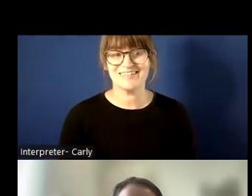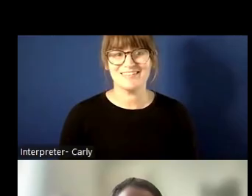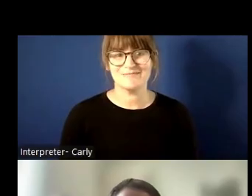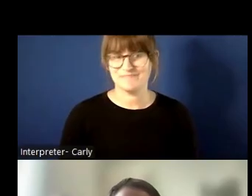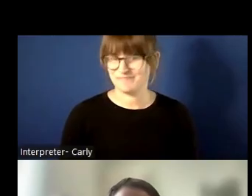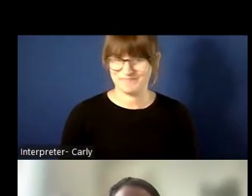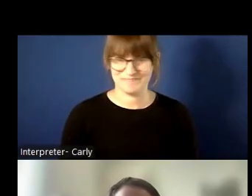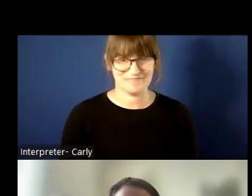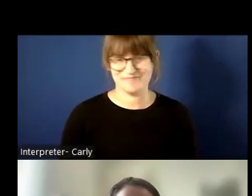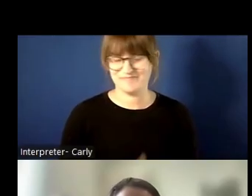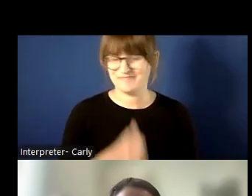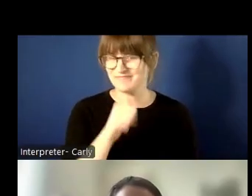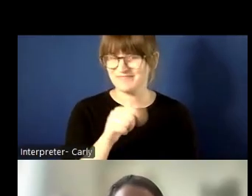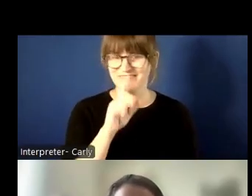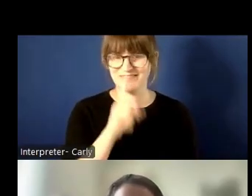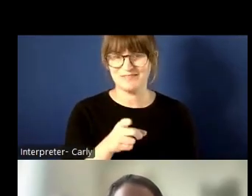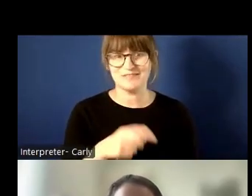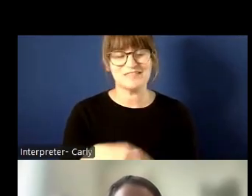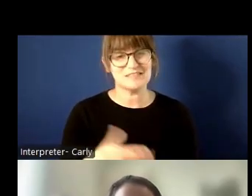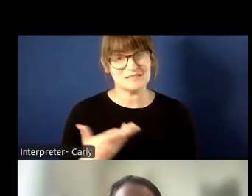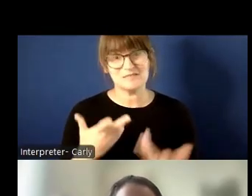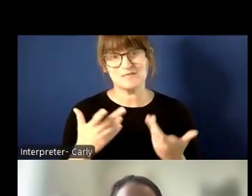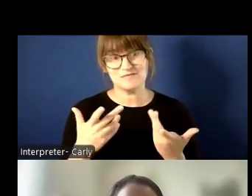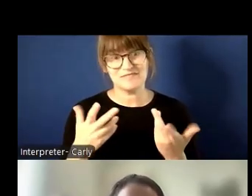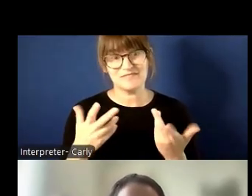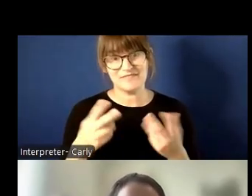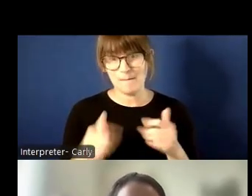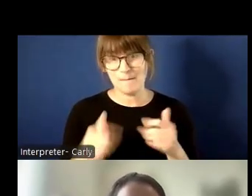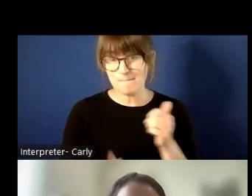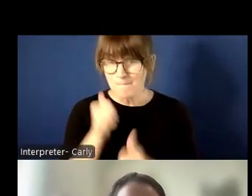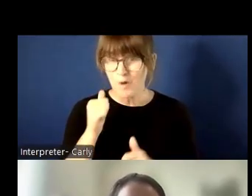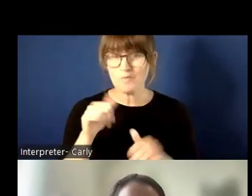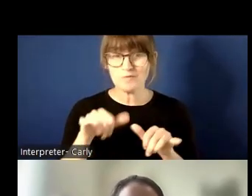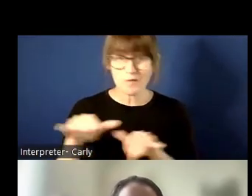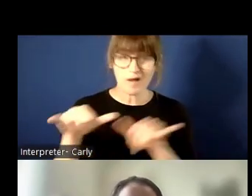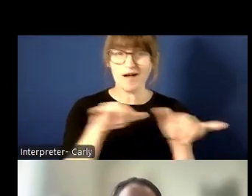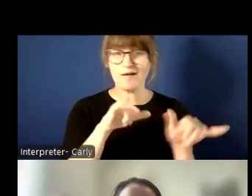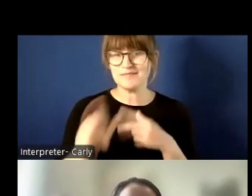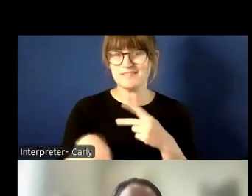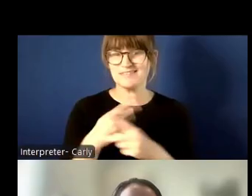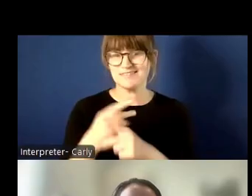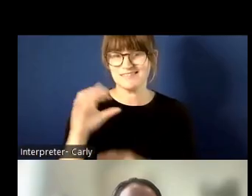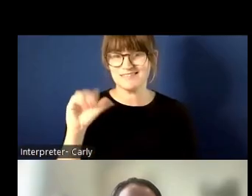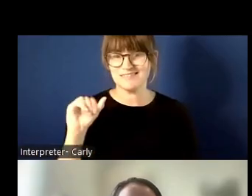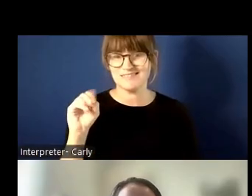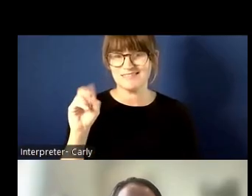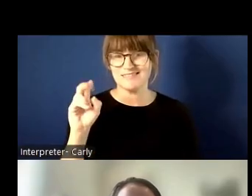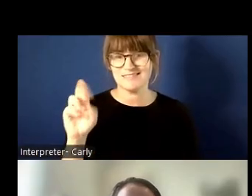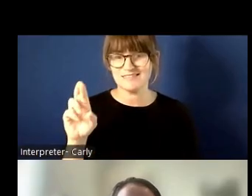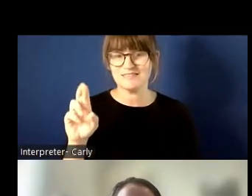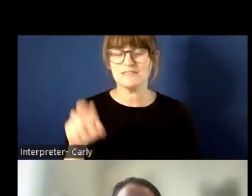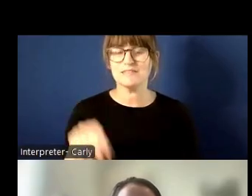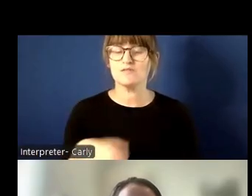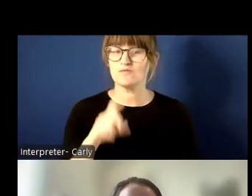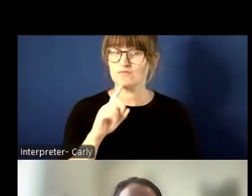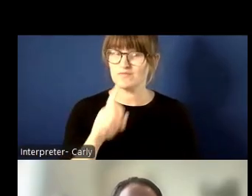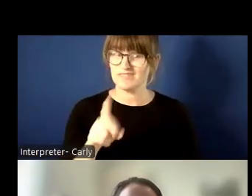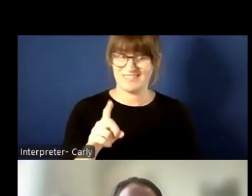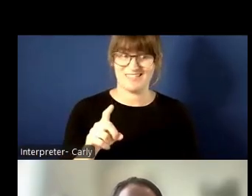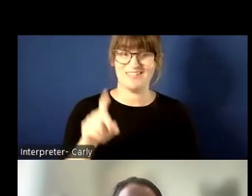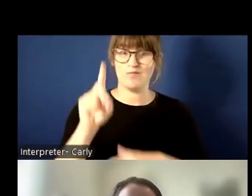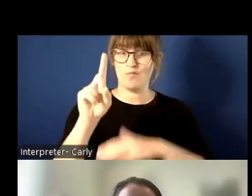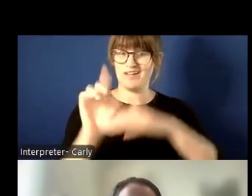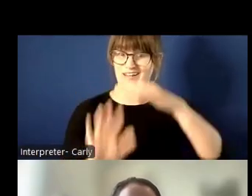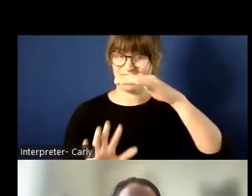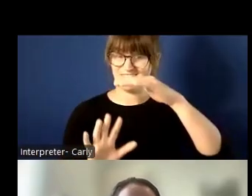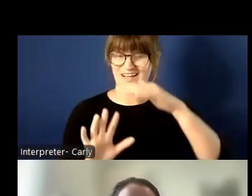So false, skin cancer is not that rare. Skin cancer is actually the most common type of cancer. About 1 in 5 Americans will be diagnosed with a